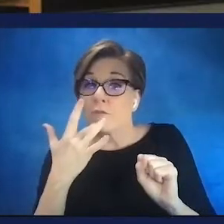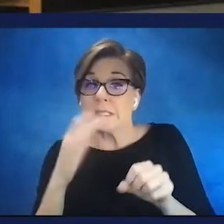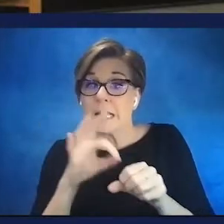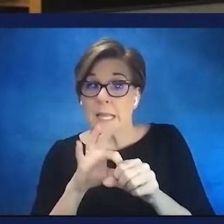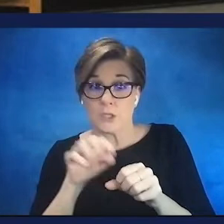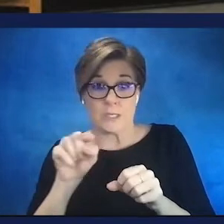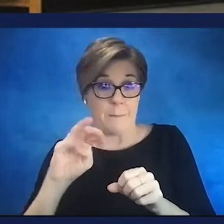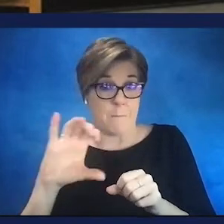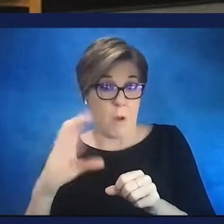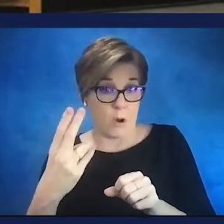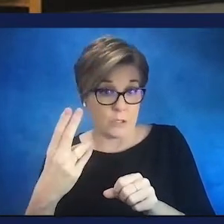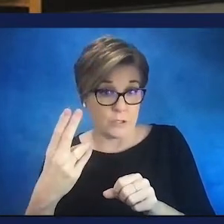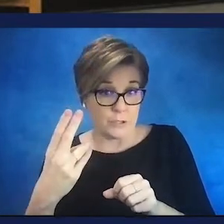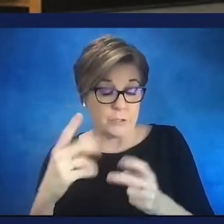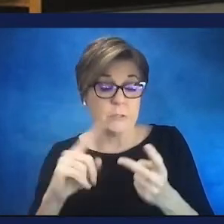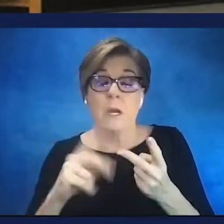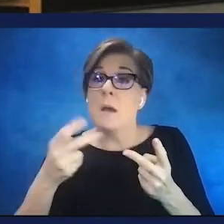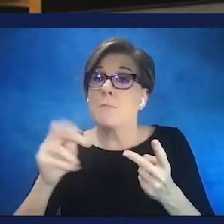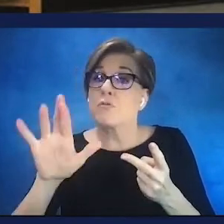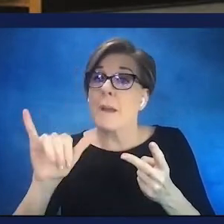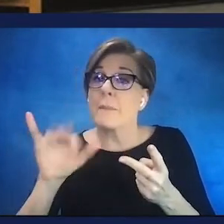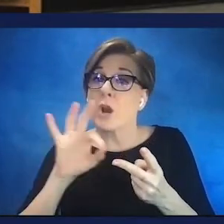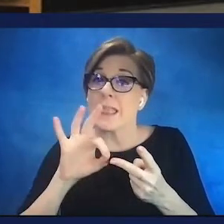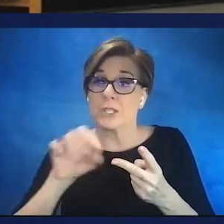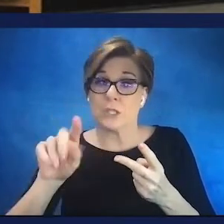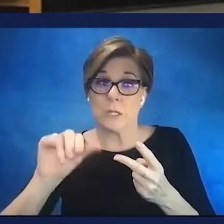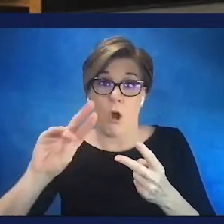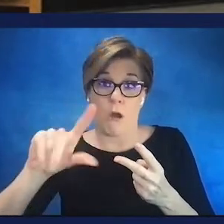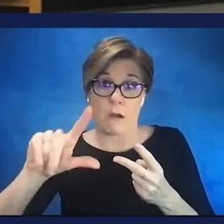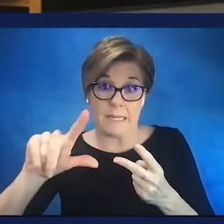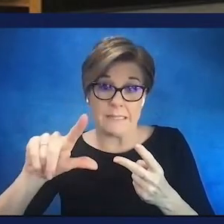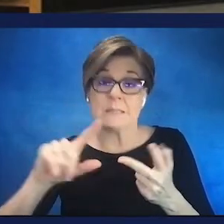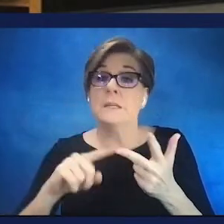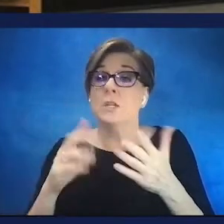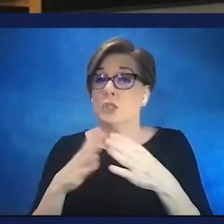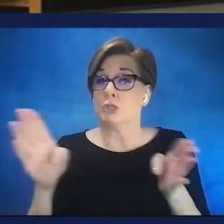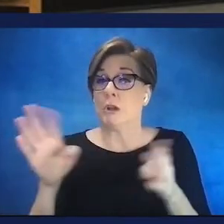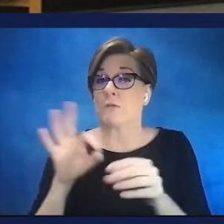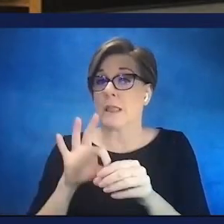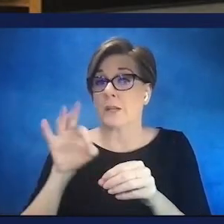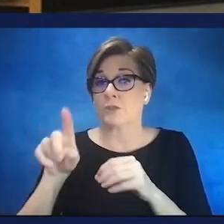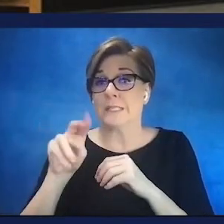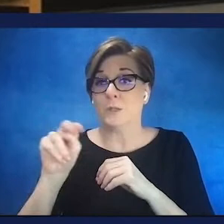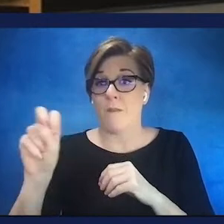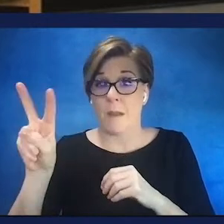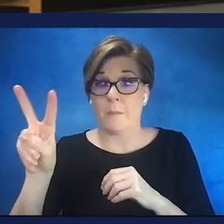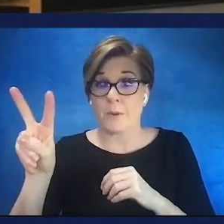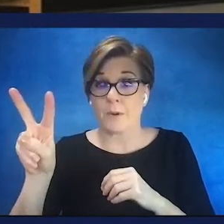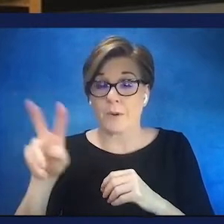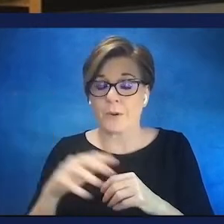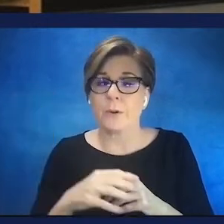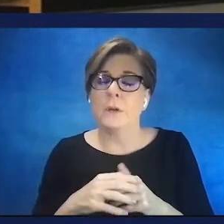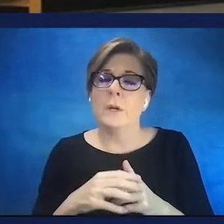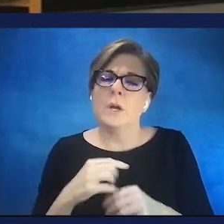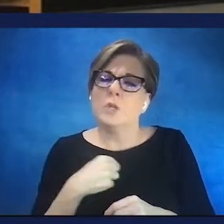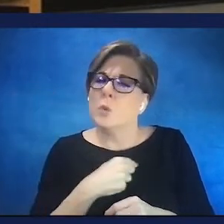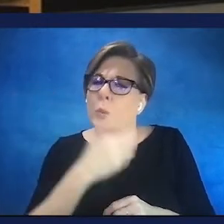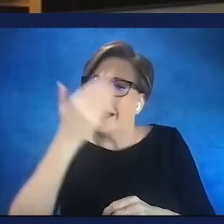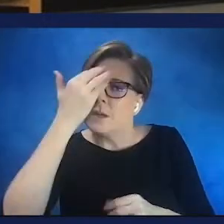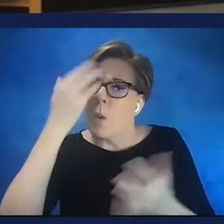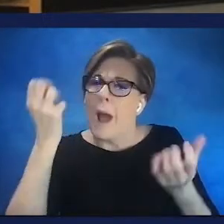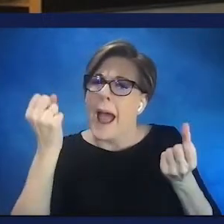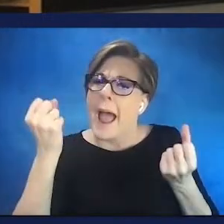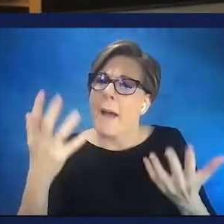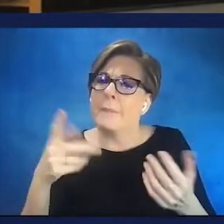election in March. We have a primary election in August, and we will have a general election in November. Do we